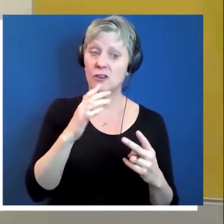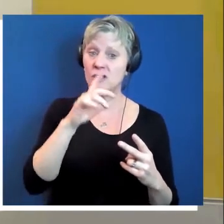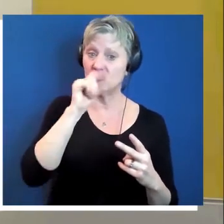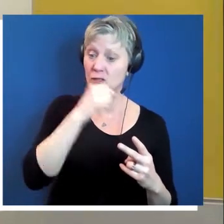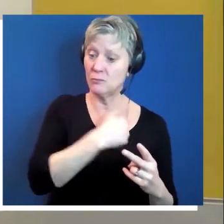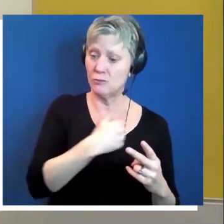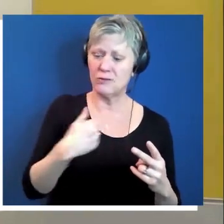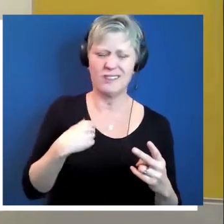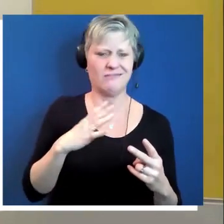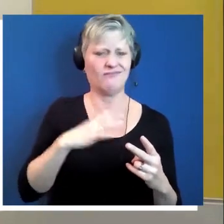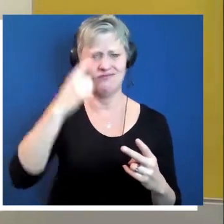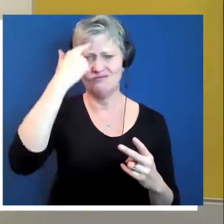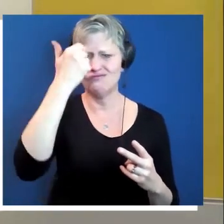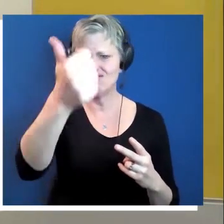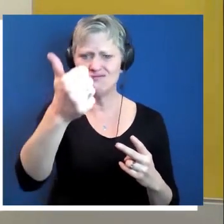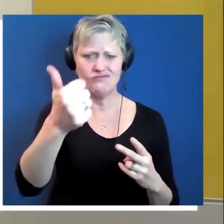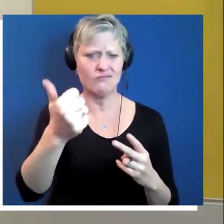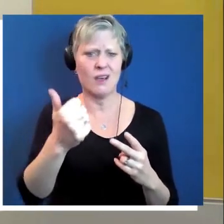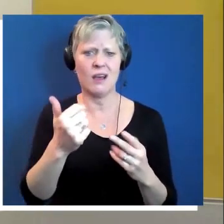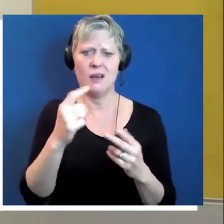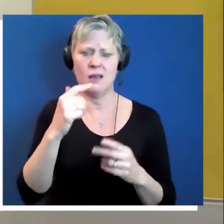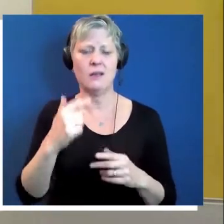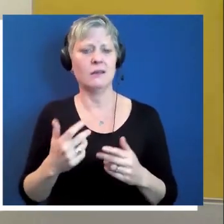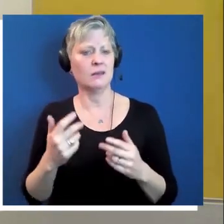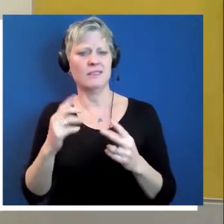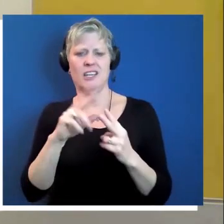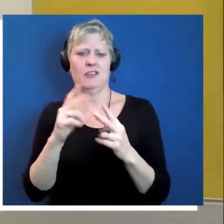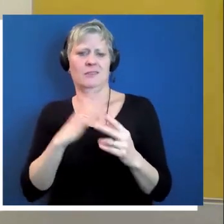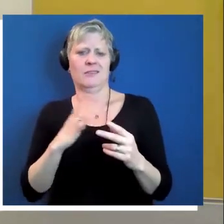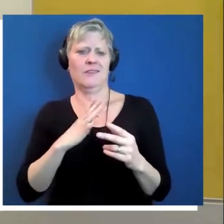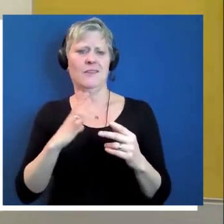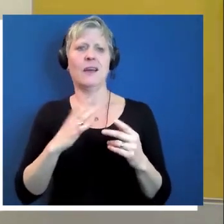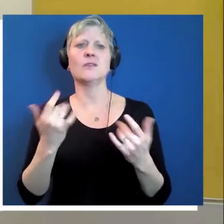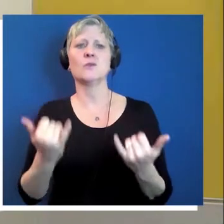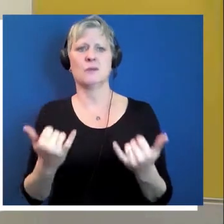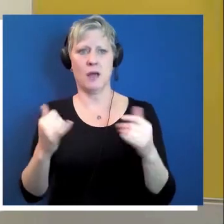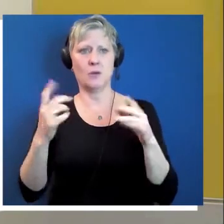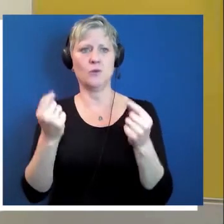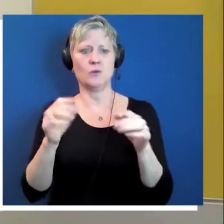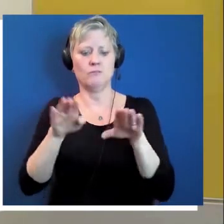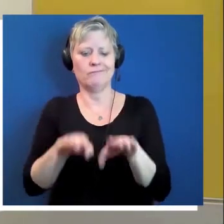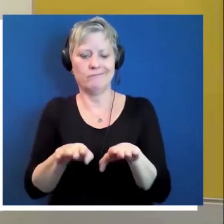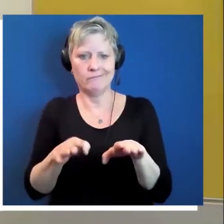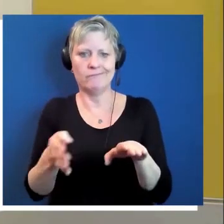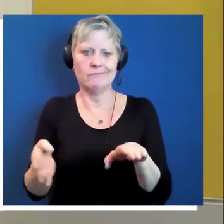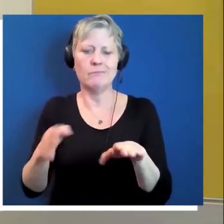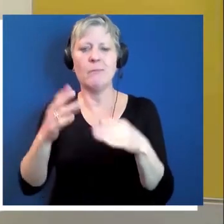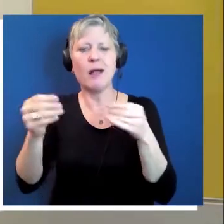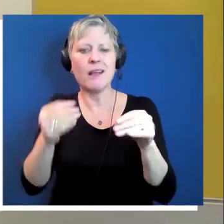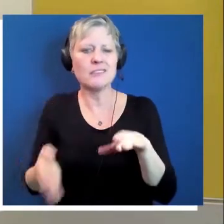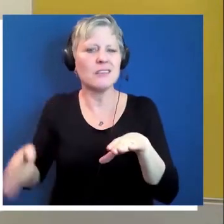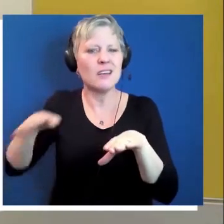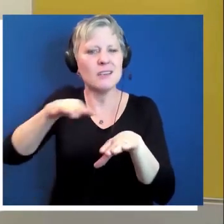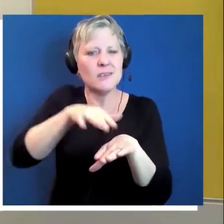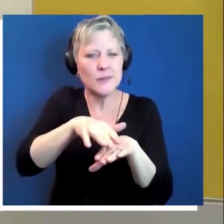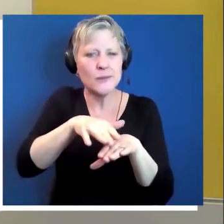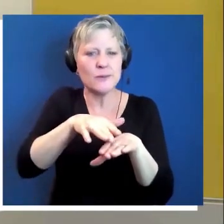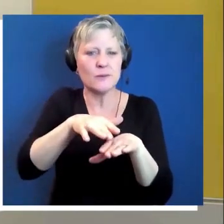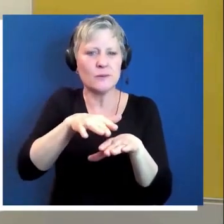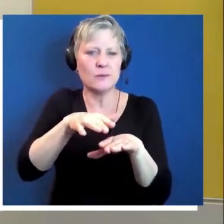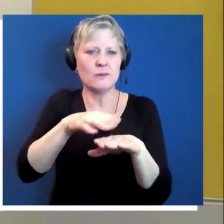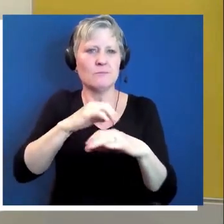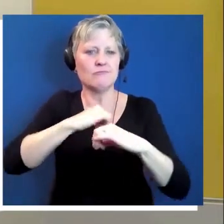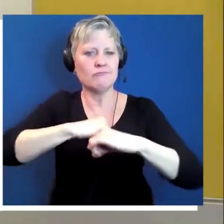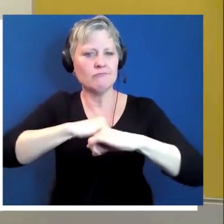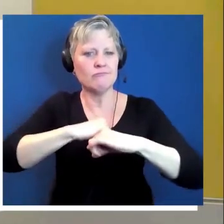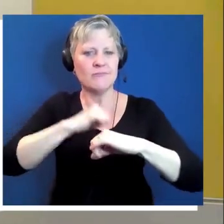chicken breast, go right ahead. But what I'm going to do is these are actually pretty thin already, so I'm just going to lay the plastic right over the top like so. And what I want to do is I want to pound